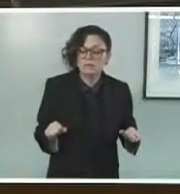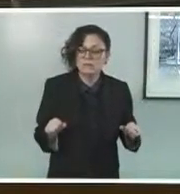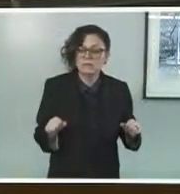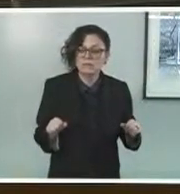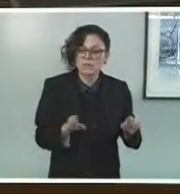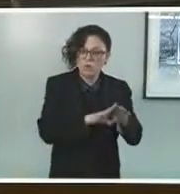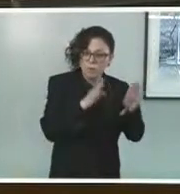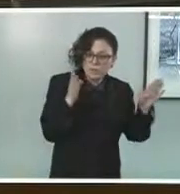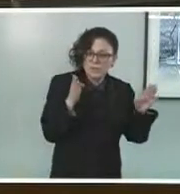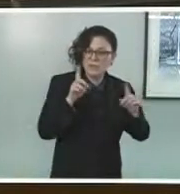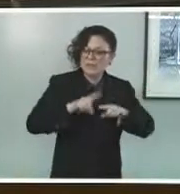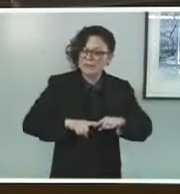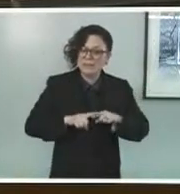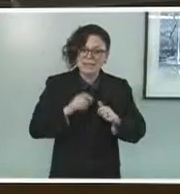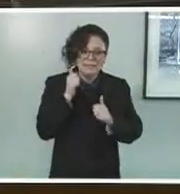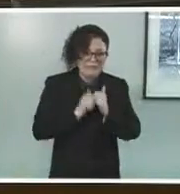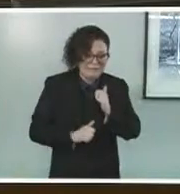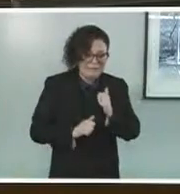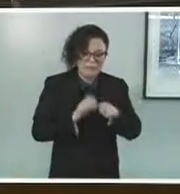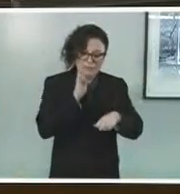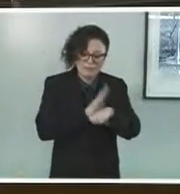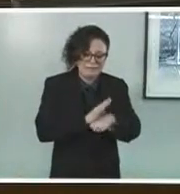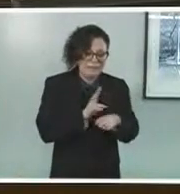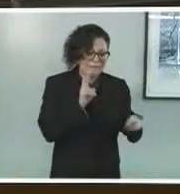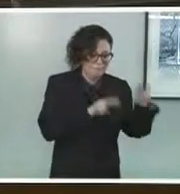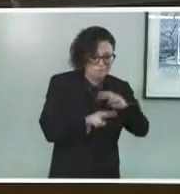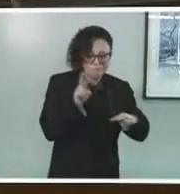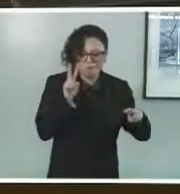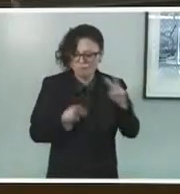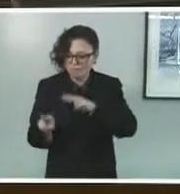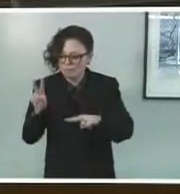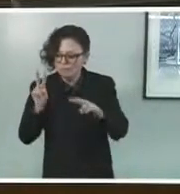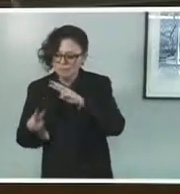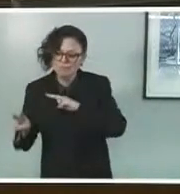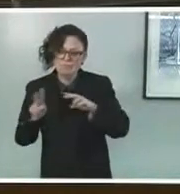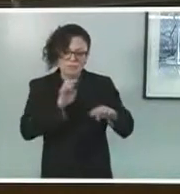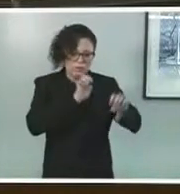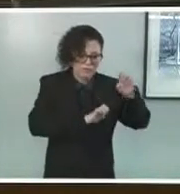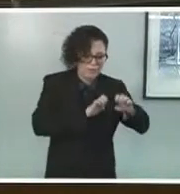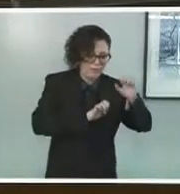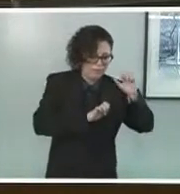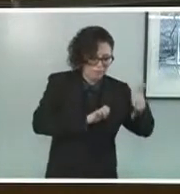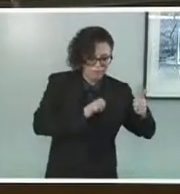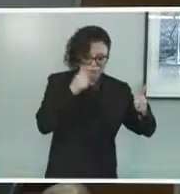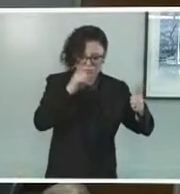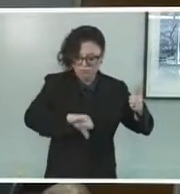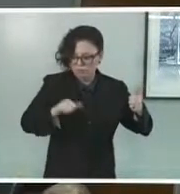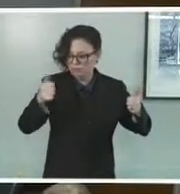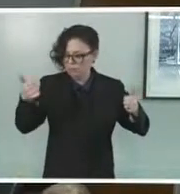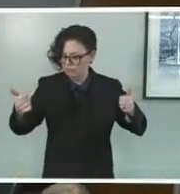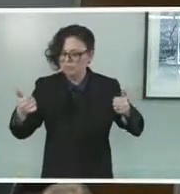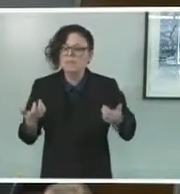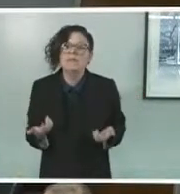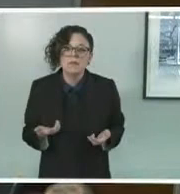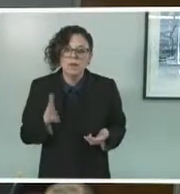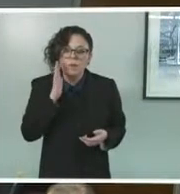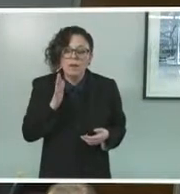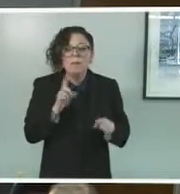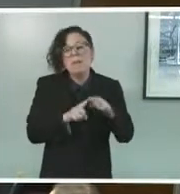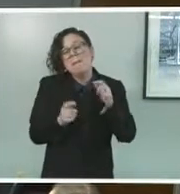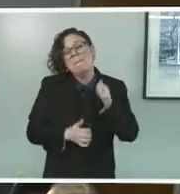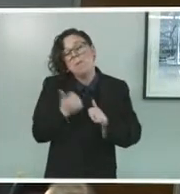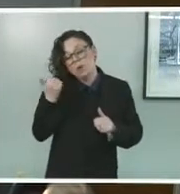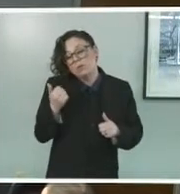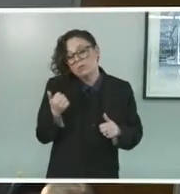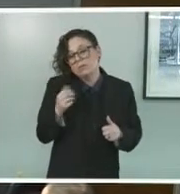be a business by business evaluation, but for the most part, your malls are going to be closed. And Okay. Jeff, this might be a good place